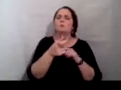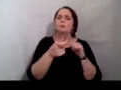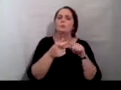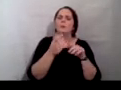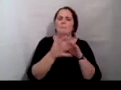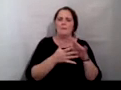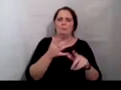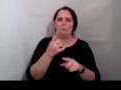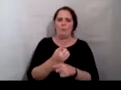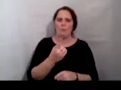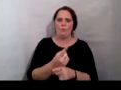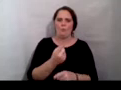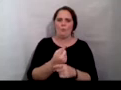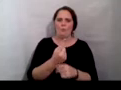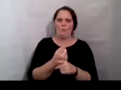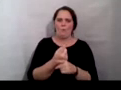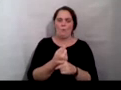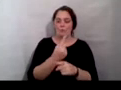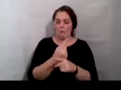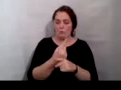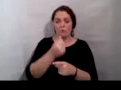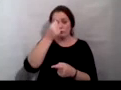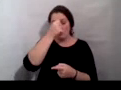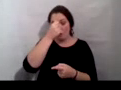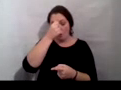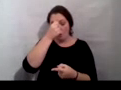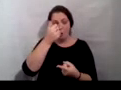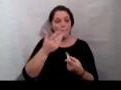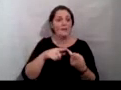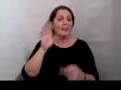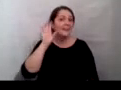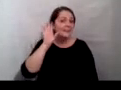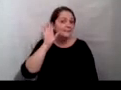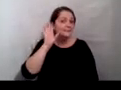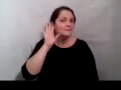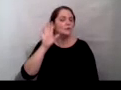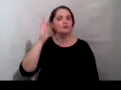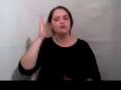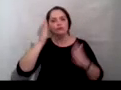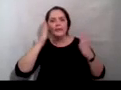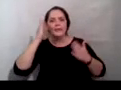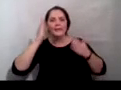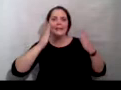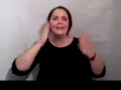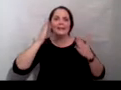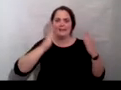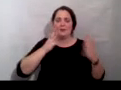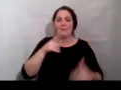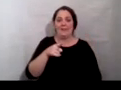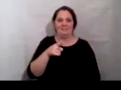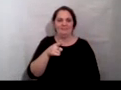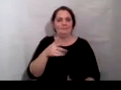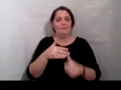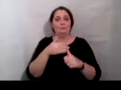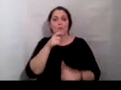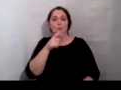in Yawalarroy to talk, to listen, to know, and to dream. So when you